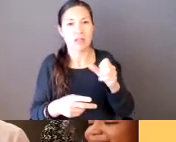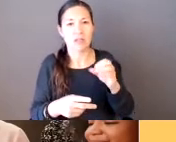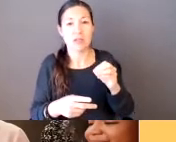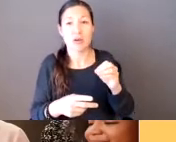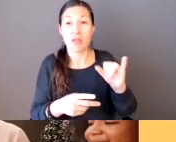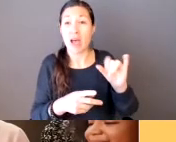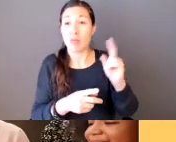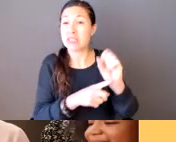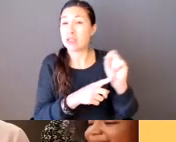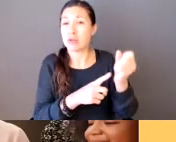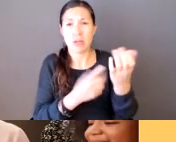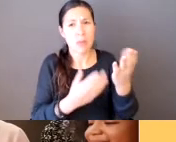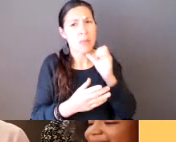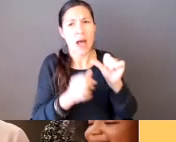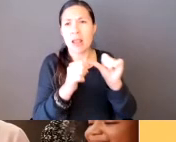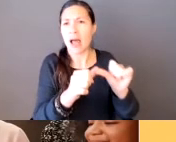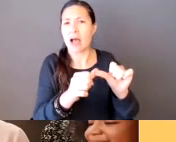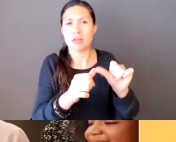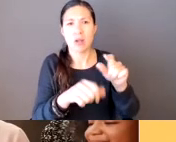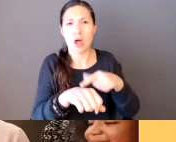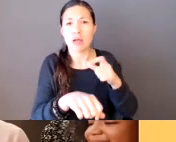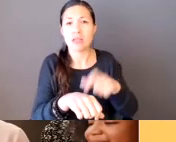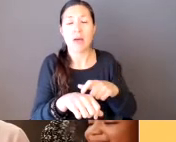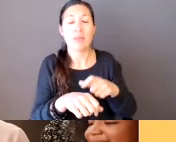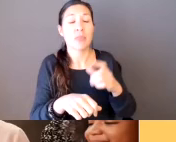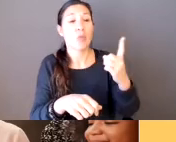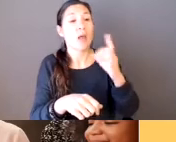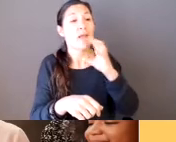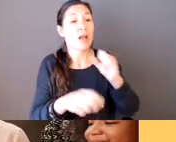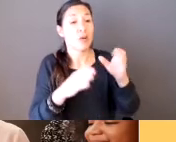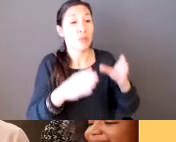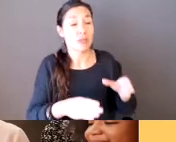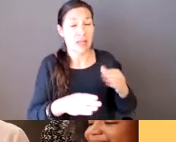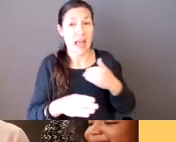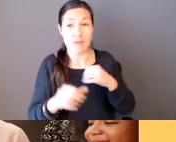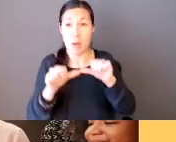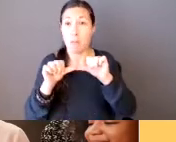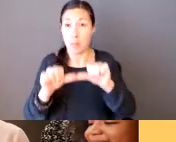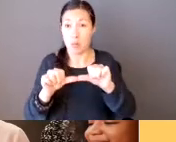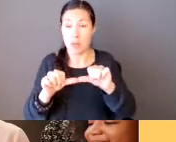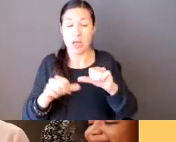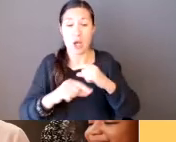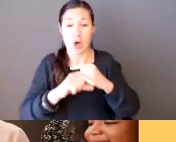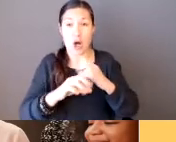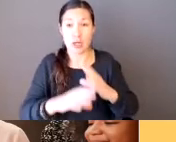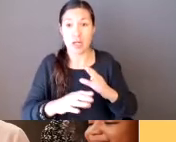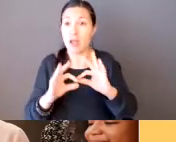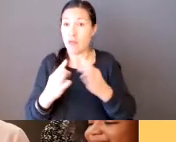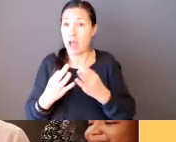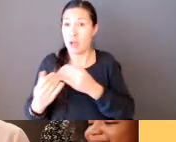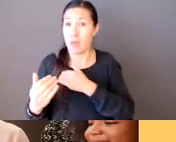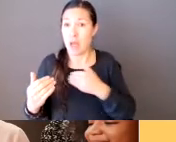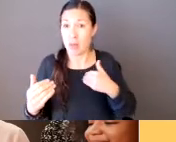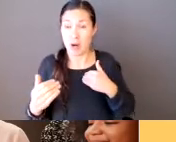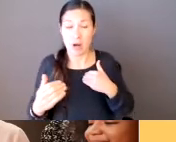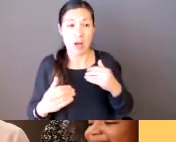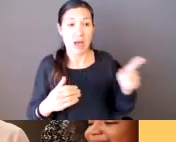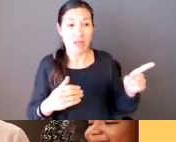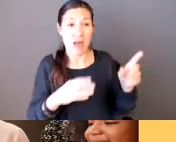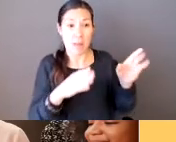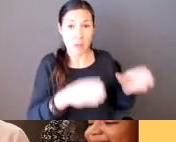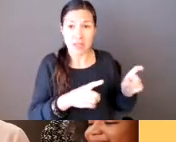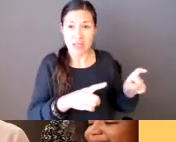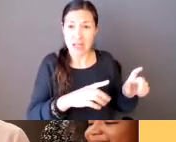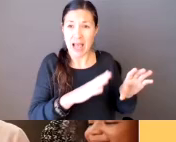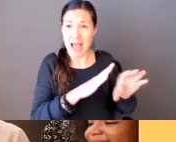an elder that there's a permanent guardian in place, a family member is permanent guardian, and the plan is to move the elder out of state.